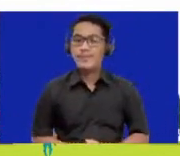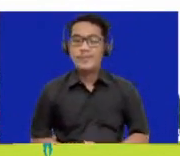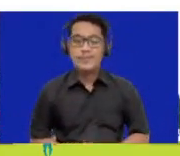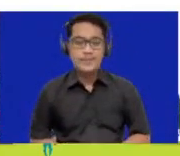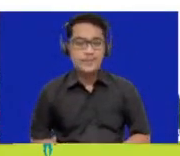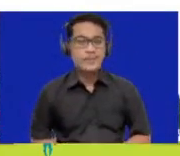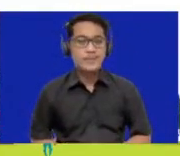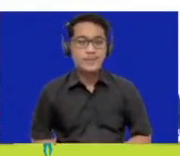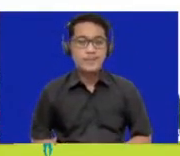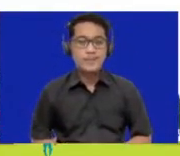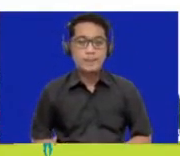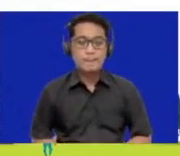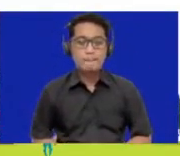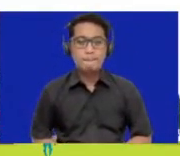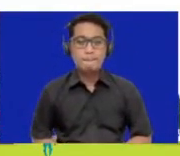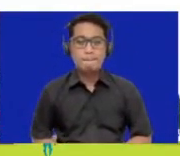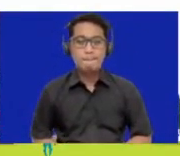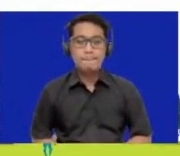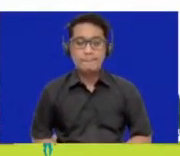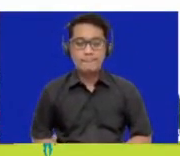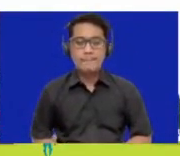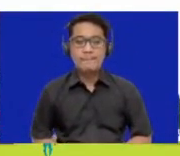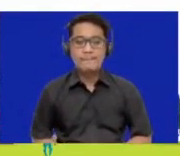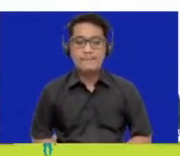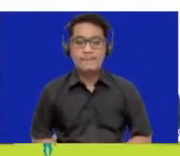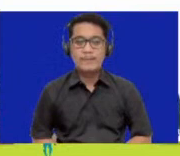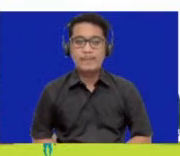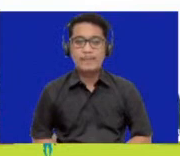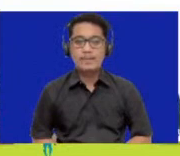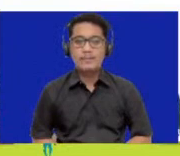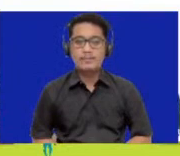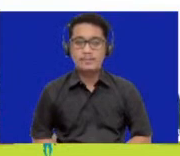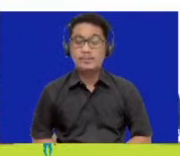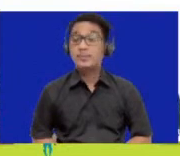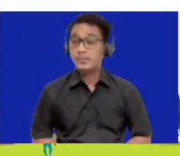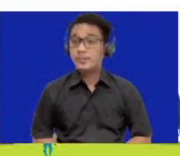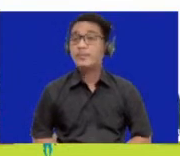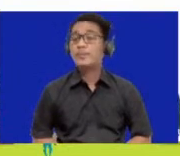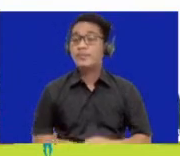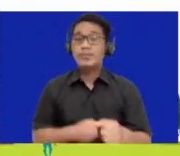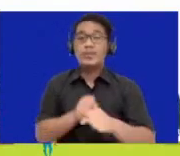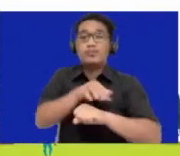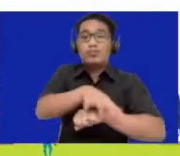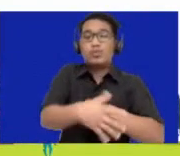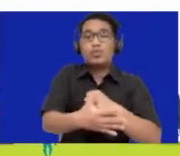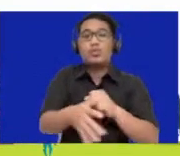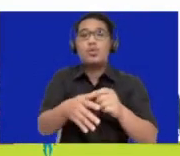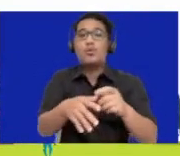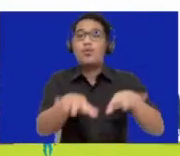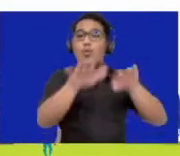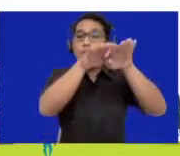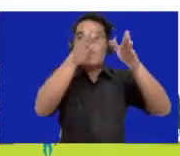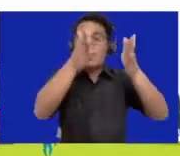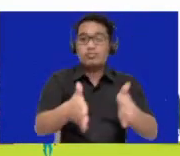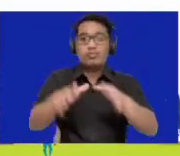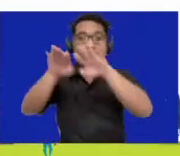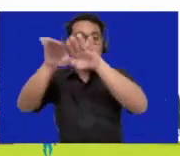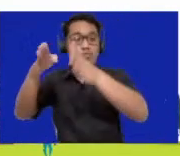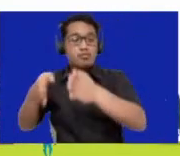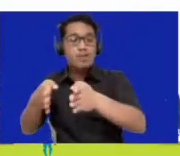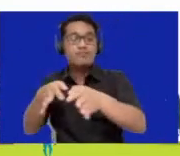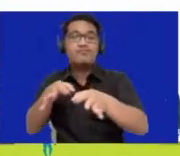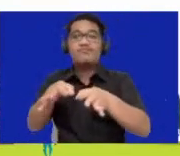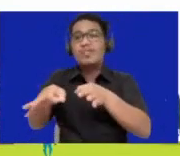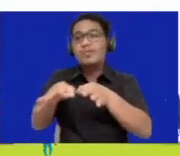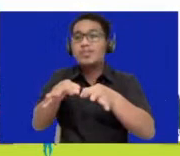is thanks to the measures and the infrastructures that the government has put in place on dealing with these disasters.